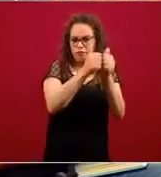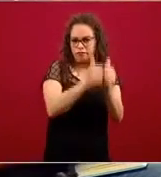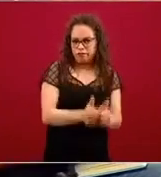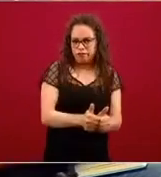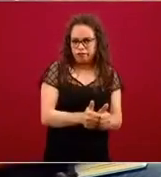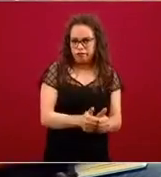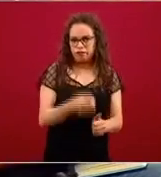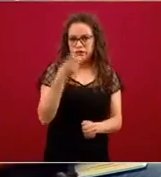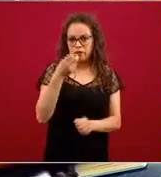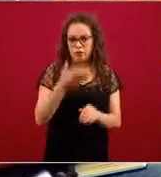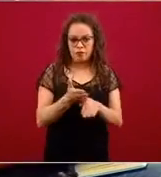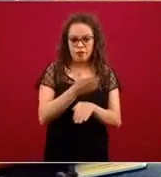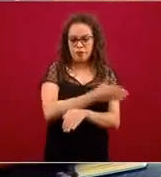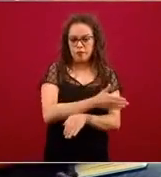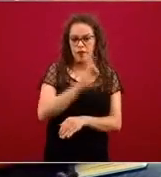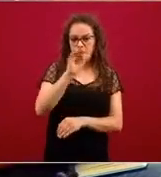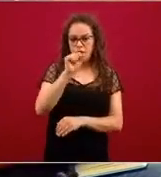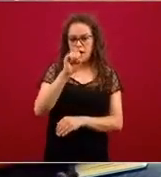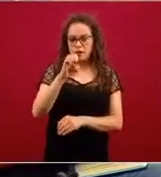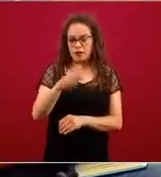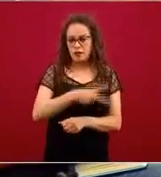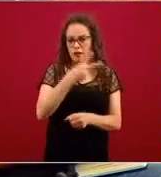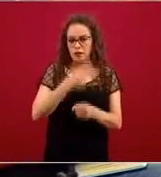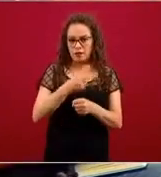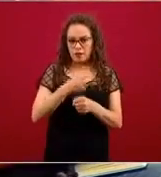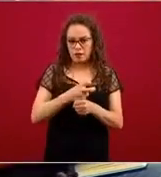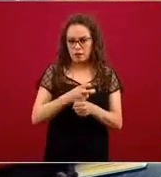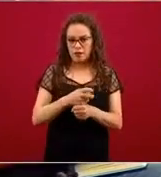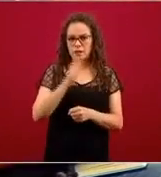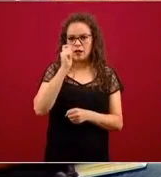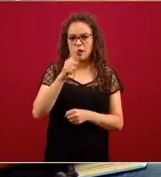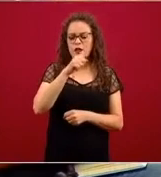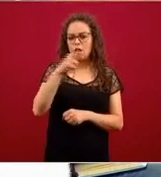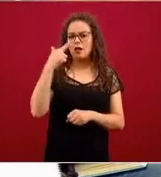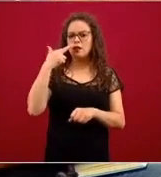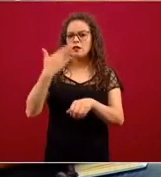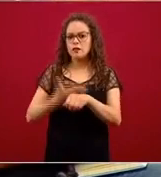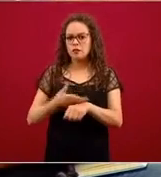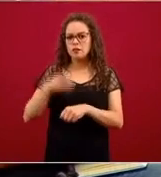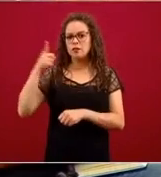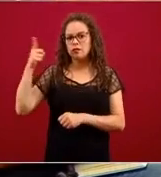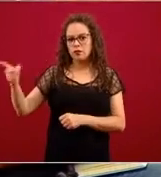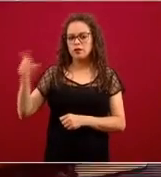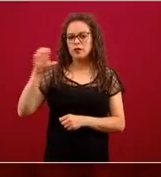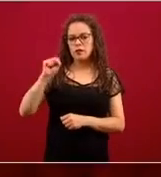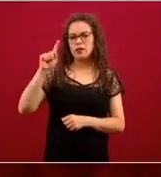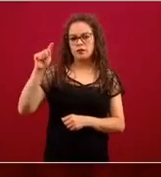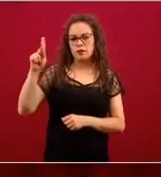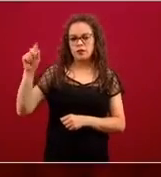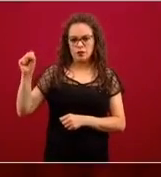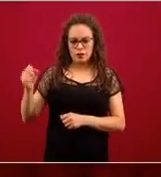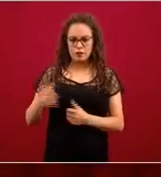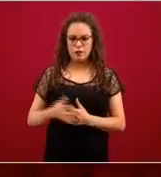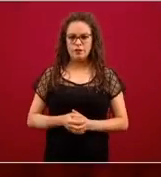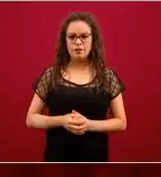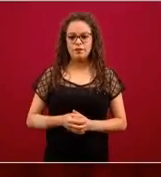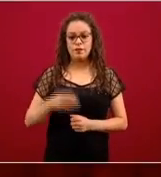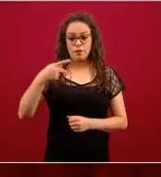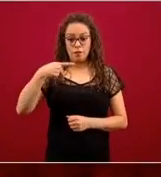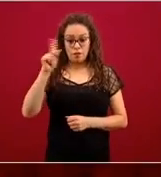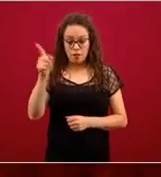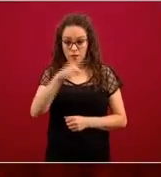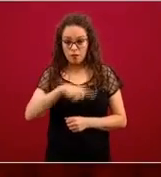cook there, and they've been there since phase 2. Does this have to do with the Secretary of